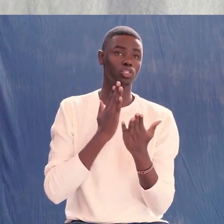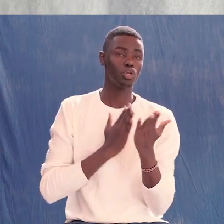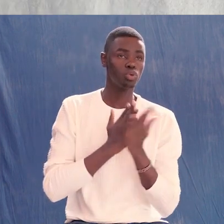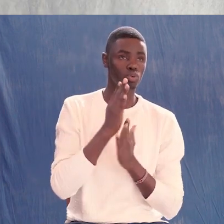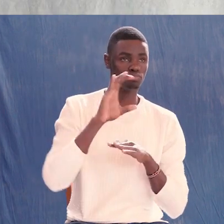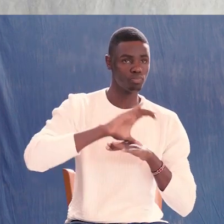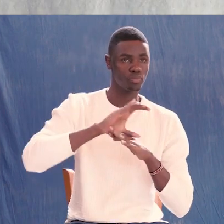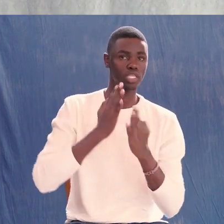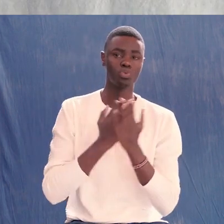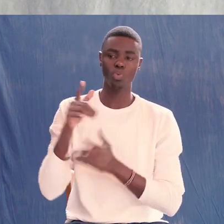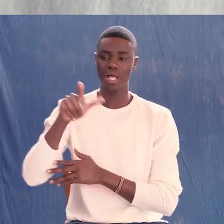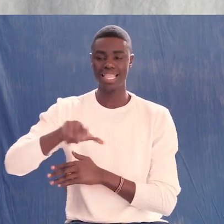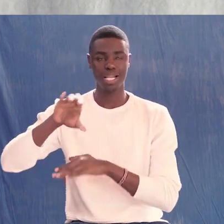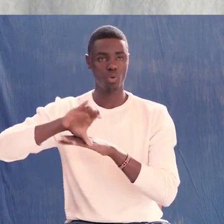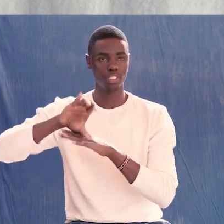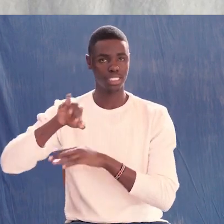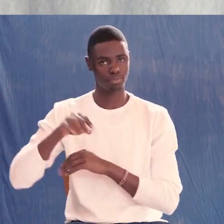it's through the local church.